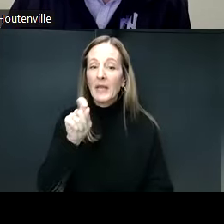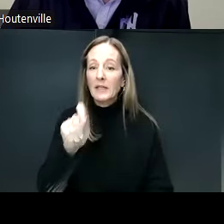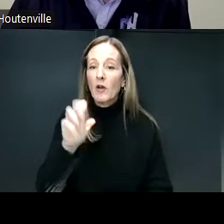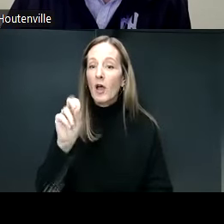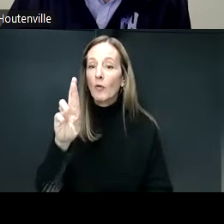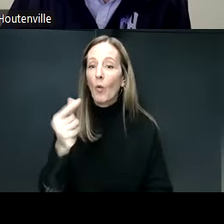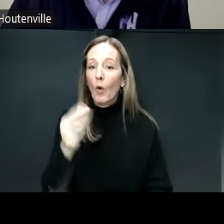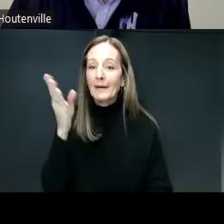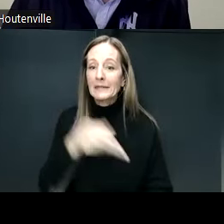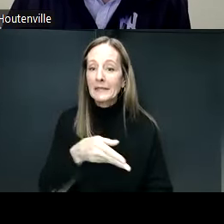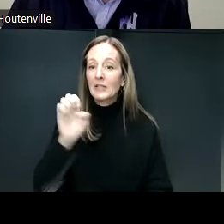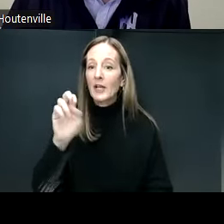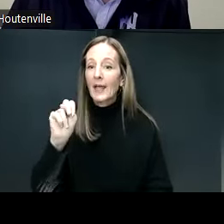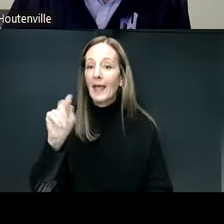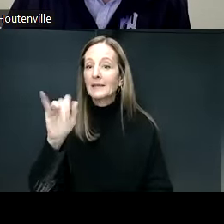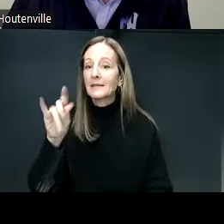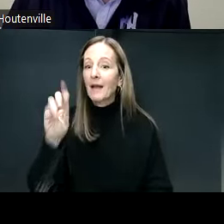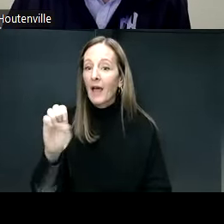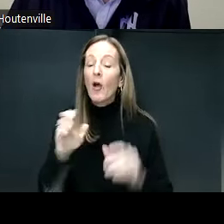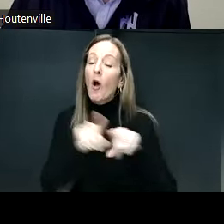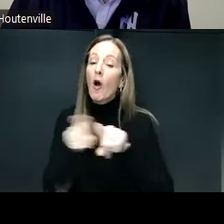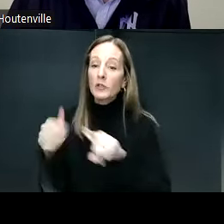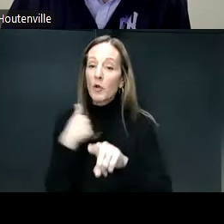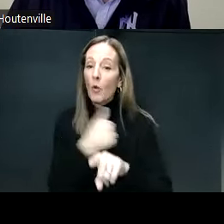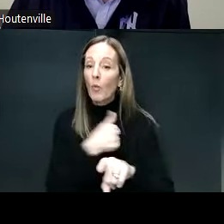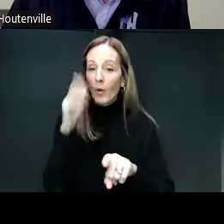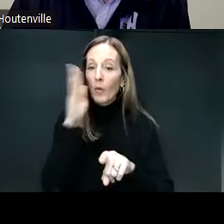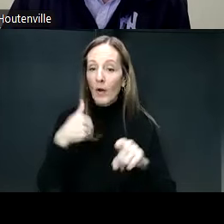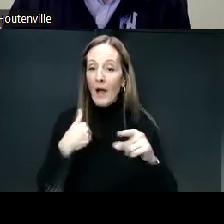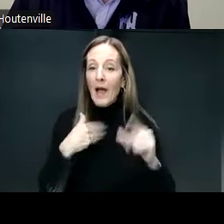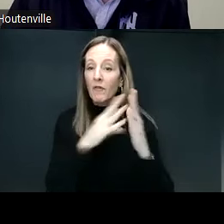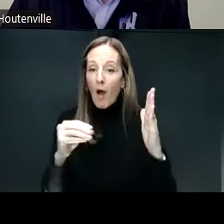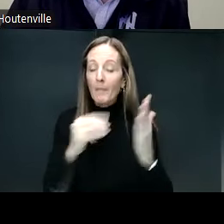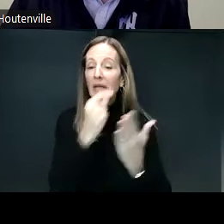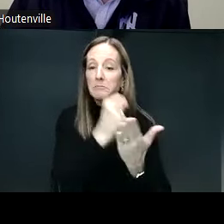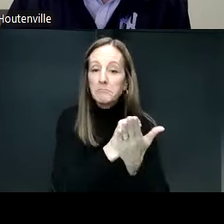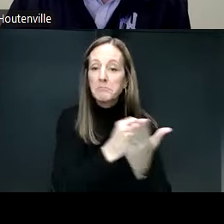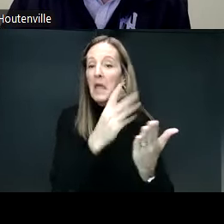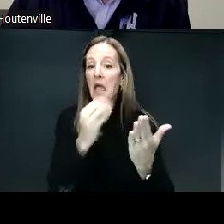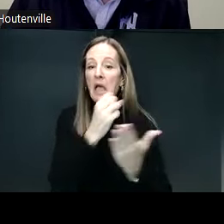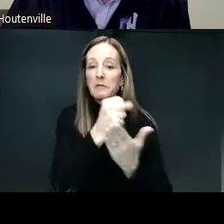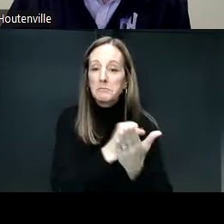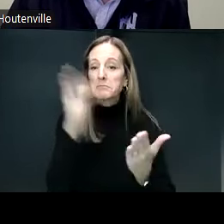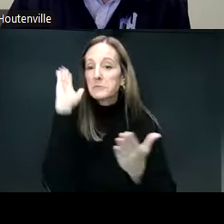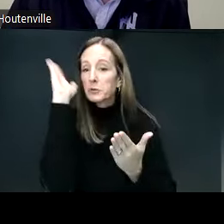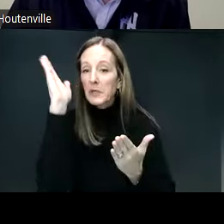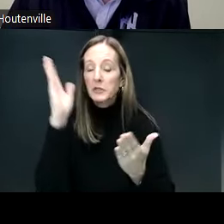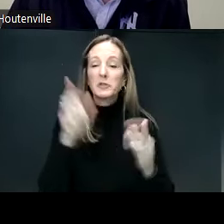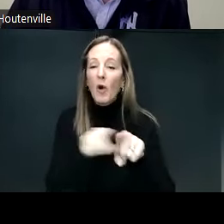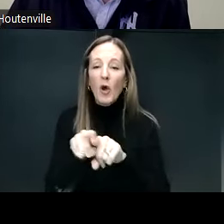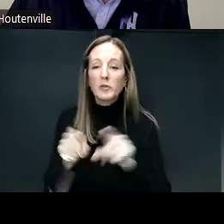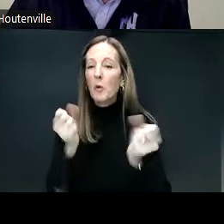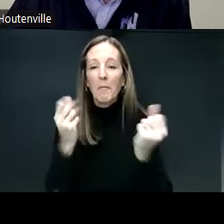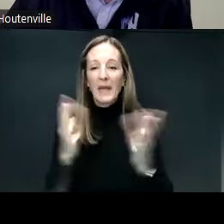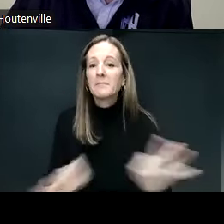www.researchondisability.org/nTIDE. This site will also provide copies of the presentations, the speakers' bios, full transcripts, and other valuable resources.